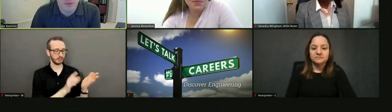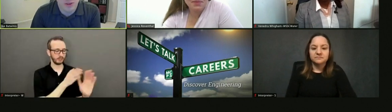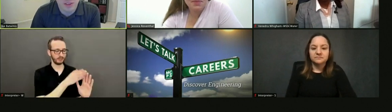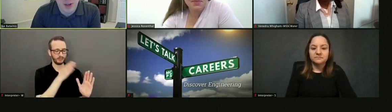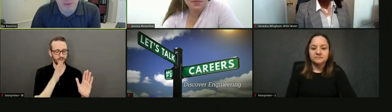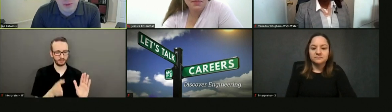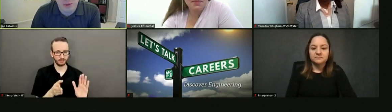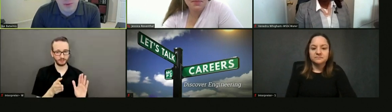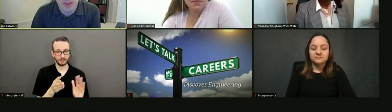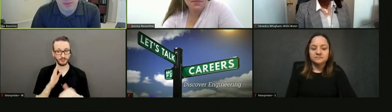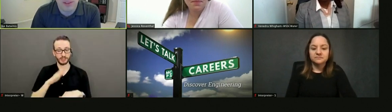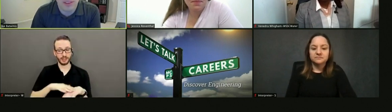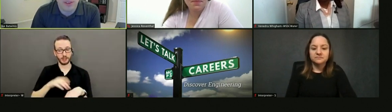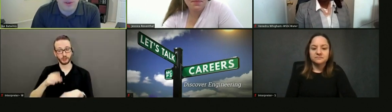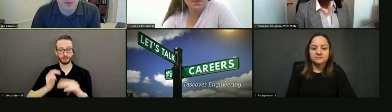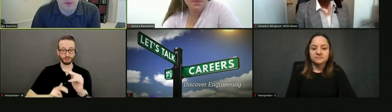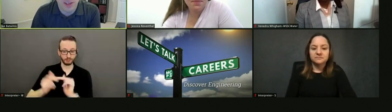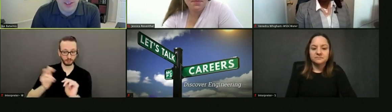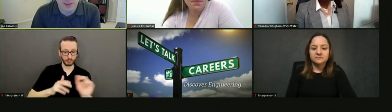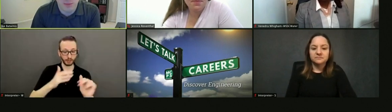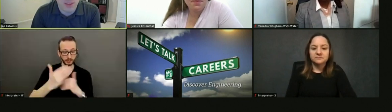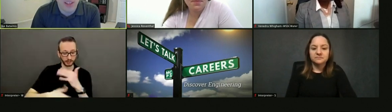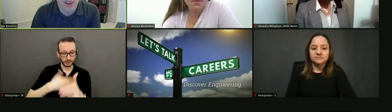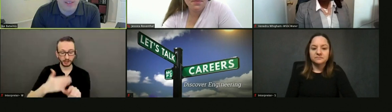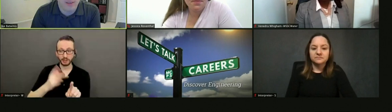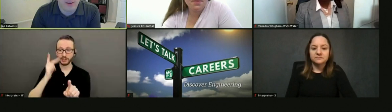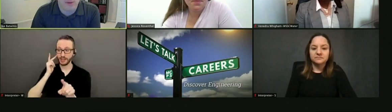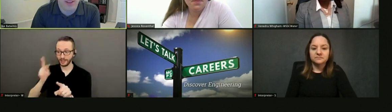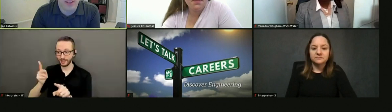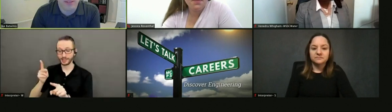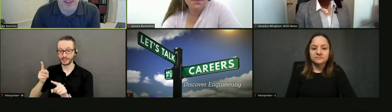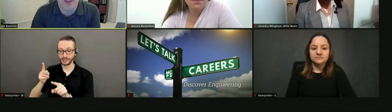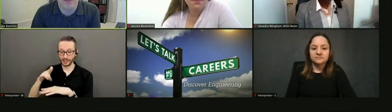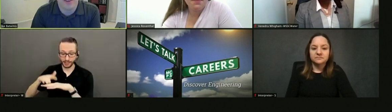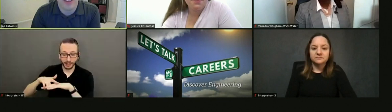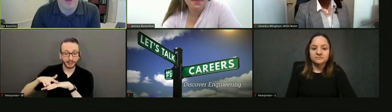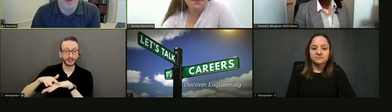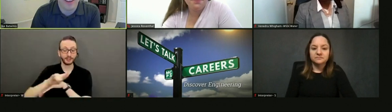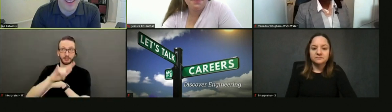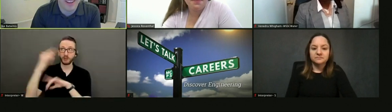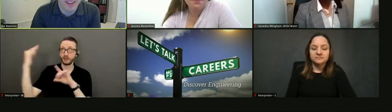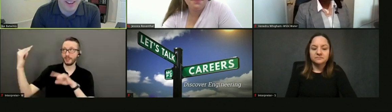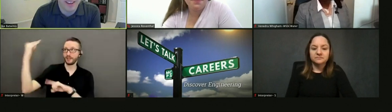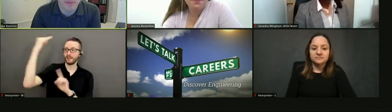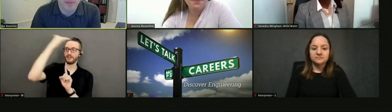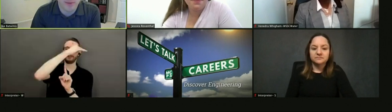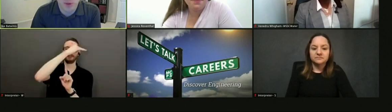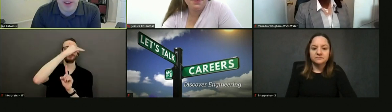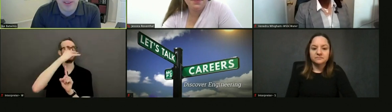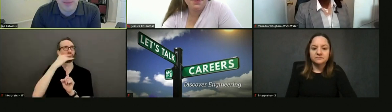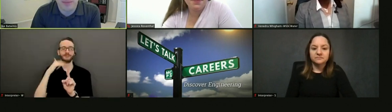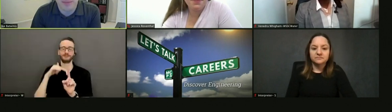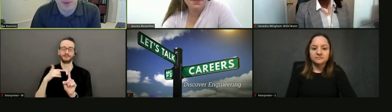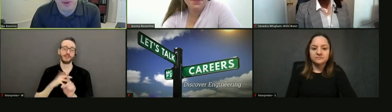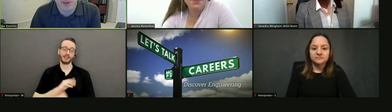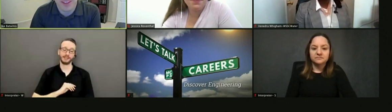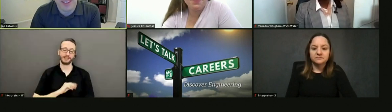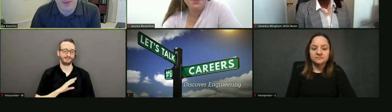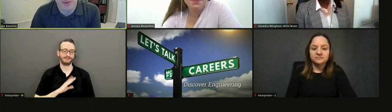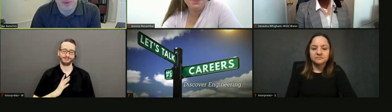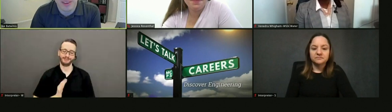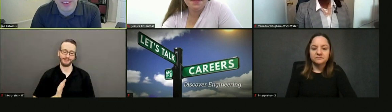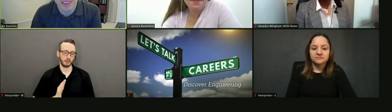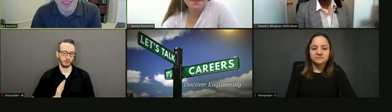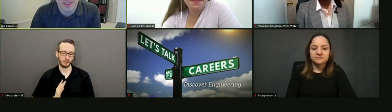to something on the shop floor being built to watching something take off on the runway and then fly over your head, it's pretty awesome. So